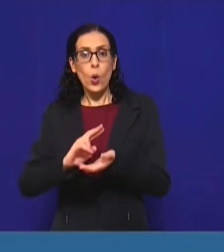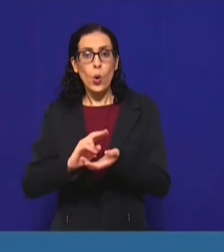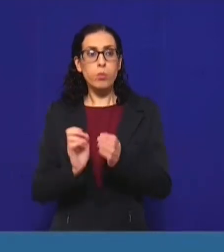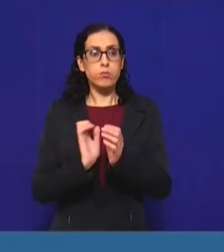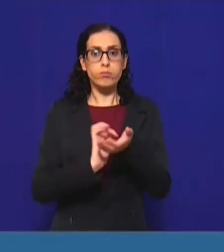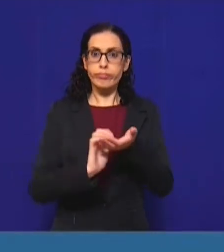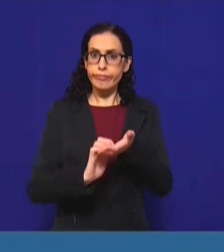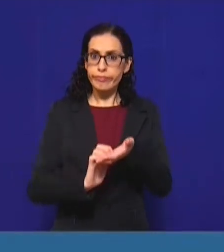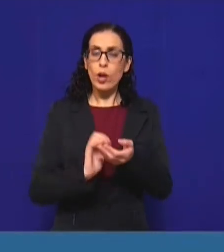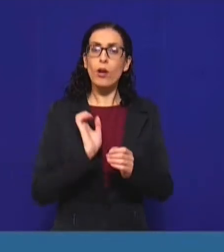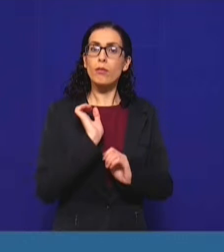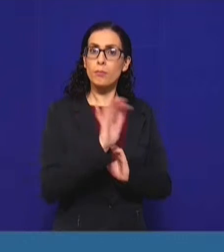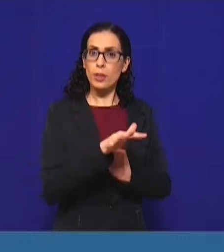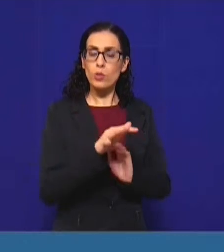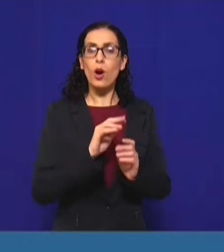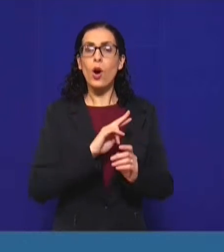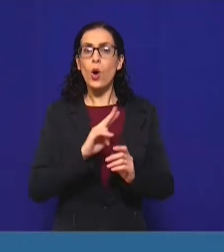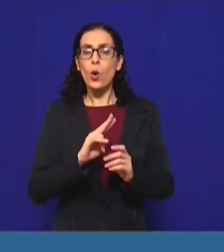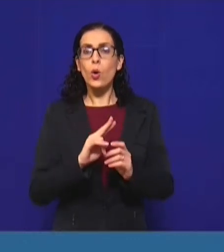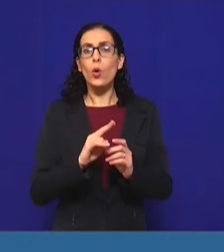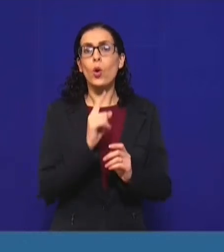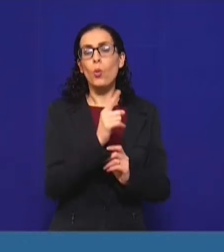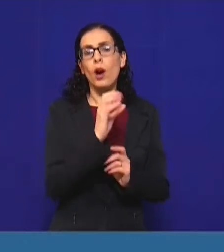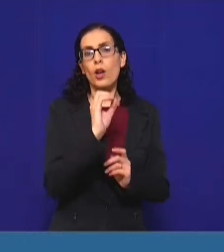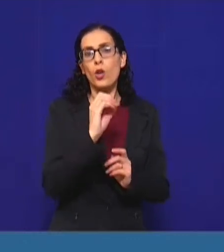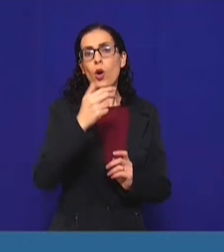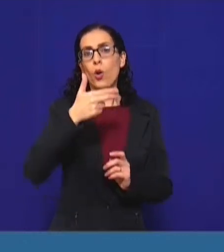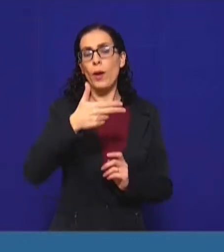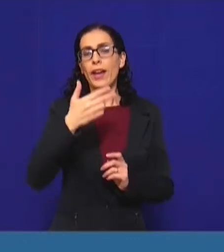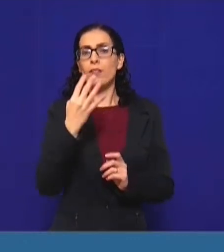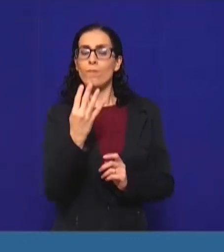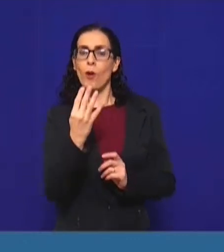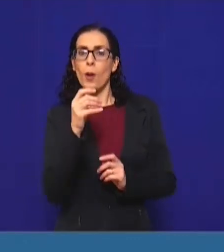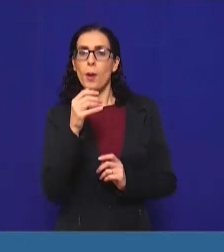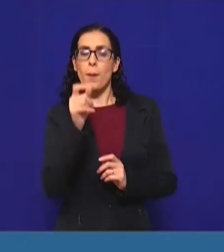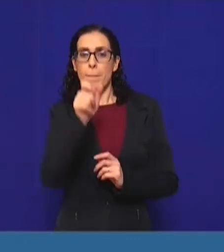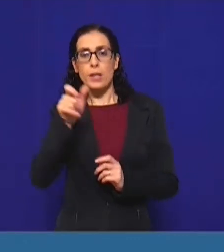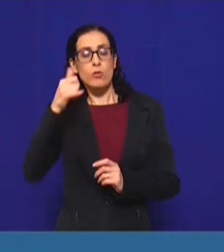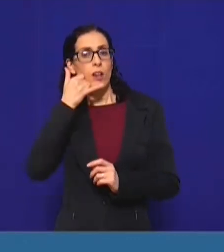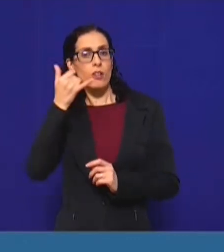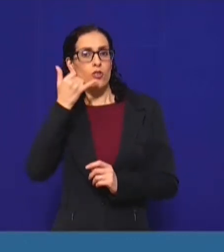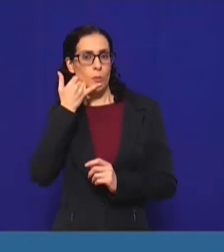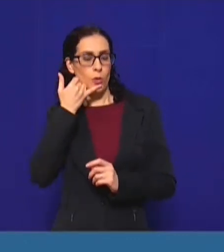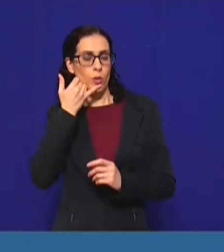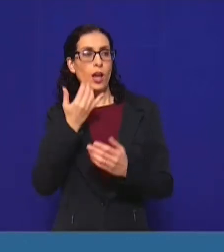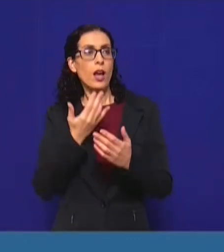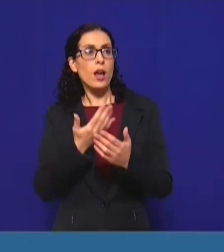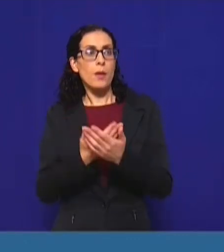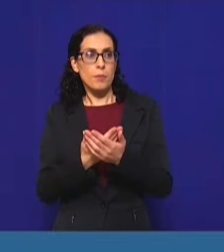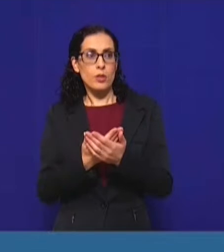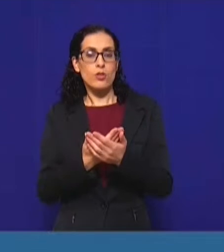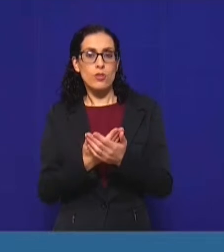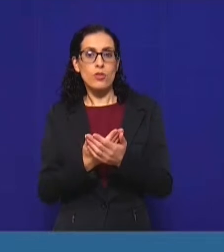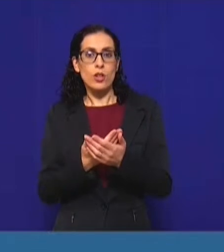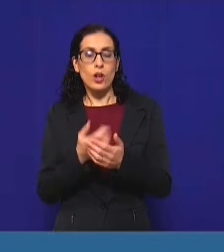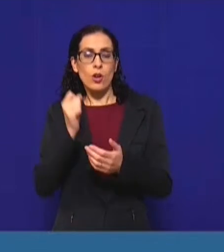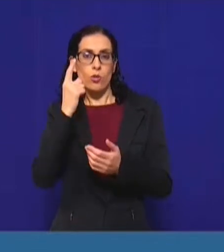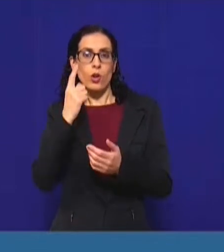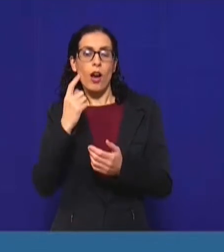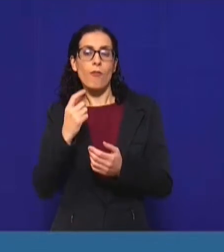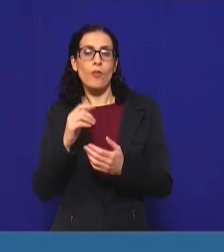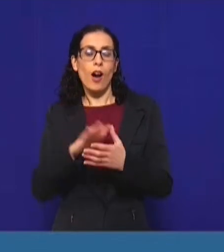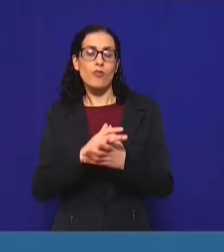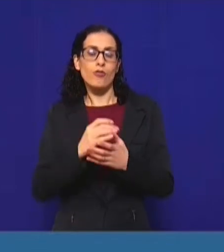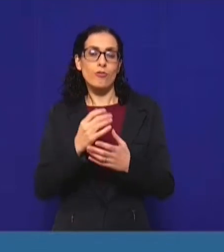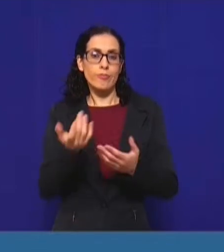tagħhom u kellna 1840 persons li ċemplulna għaliex kienu irċivew l-alert fuq il-mobile tagħhom